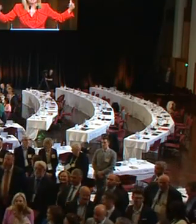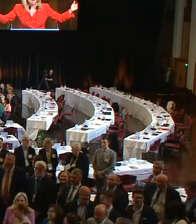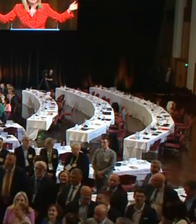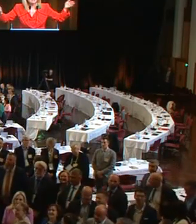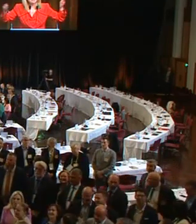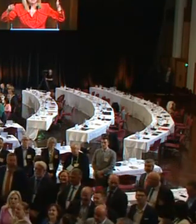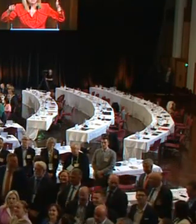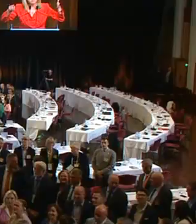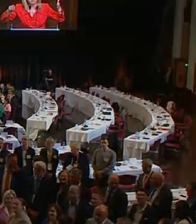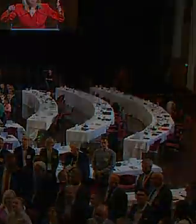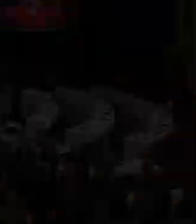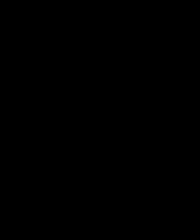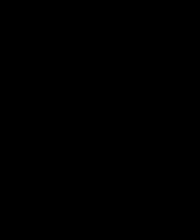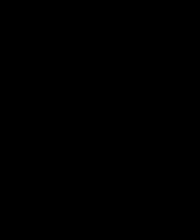the sides need to move into the middle